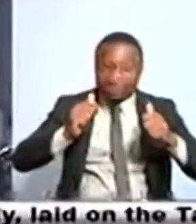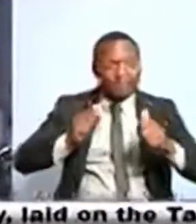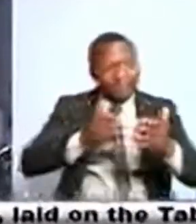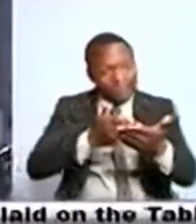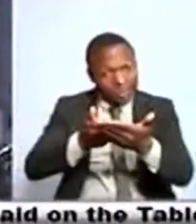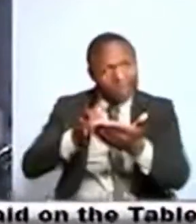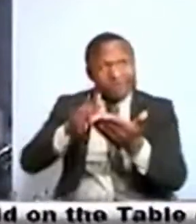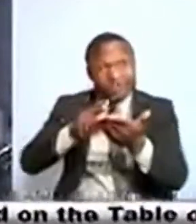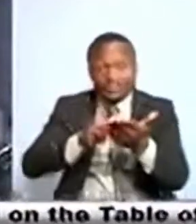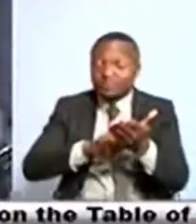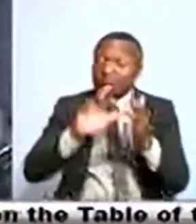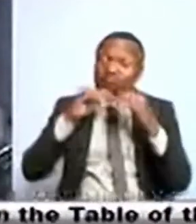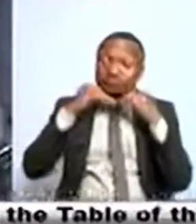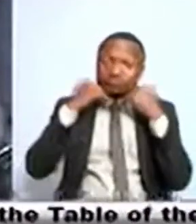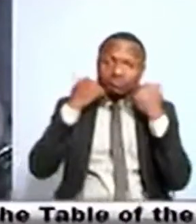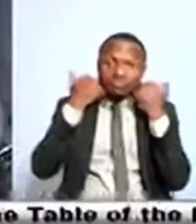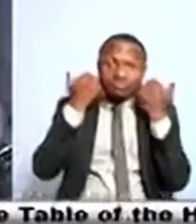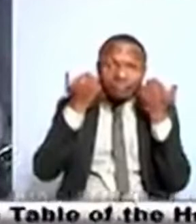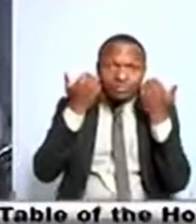reports are embarrassing to